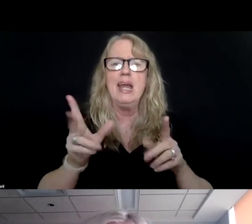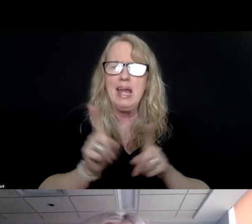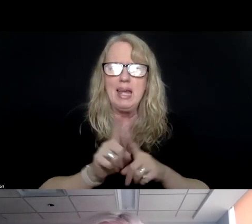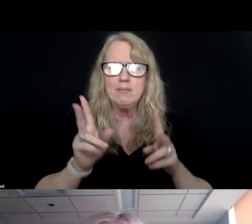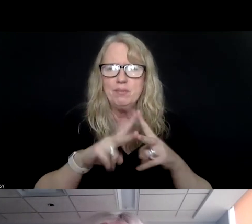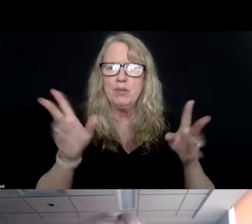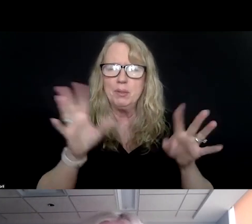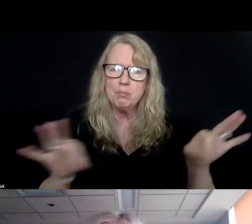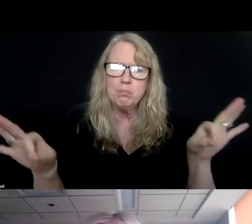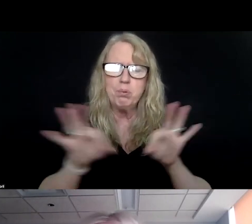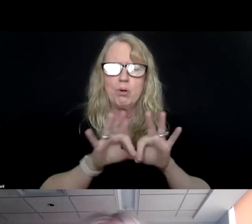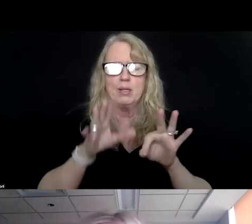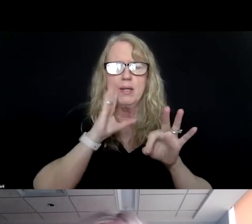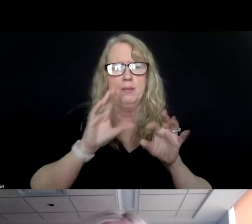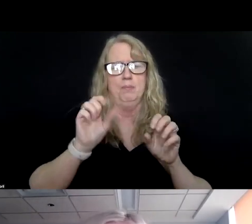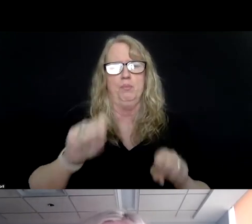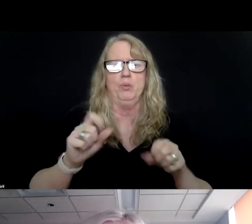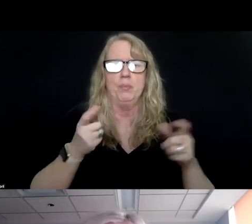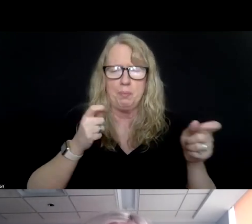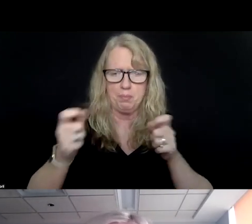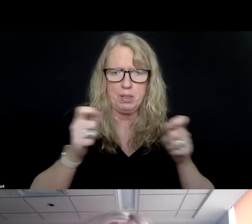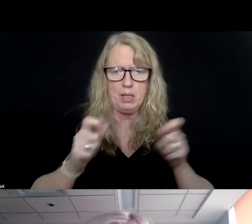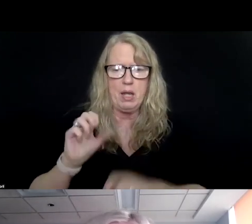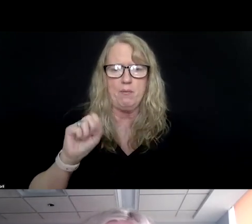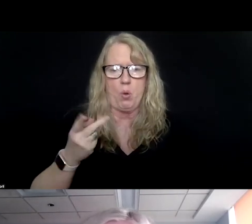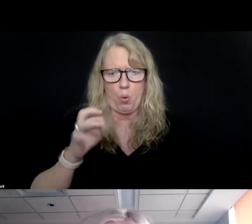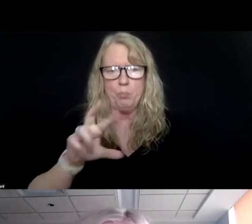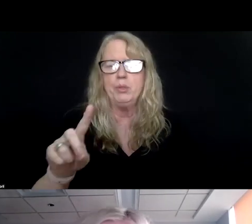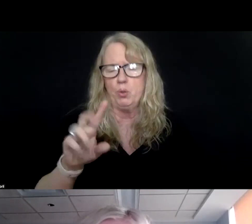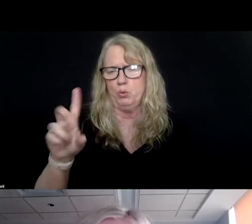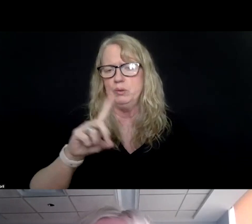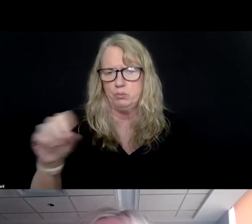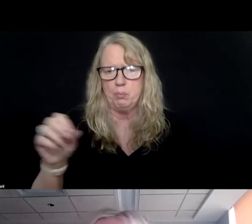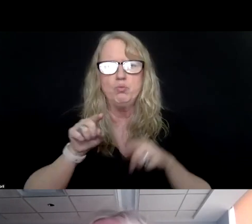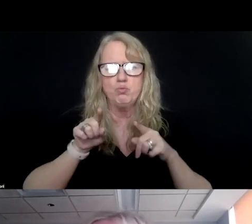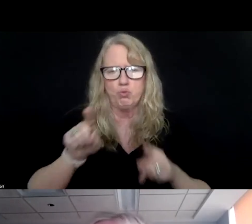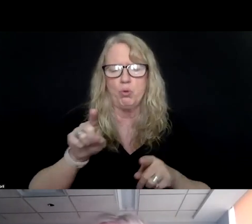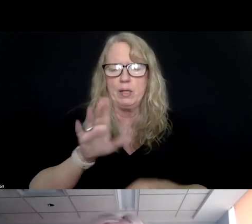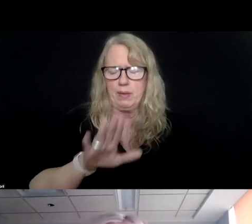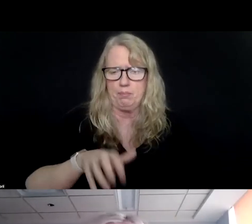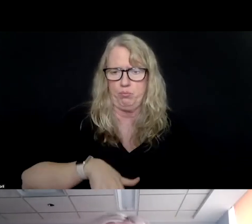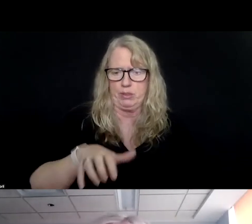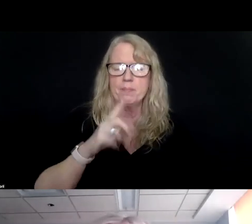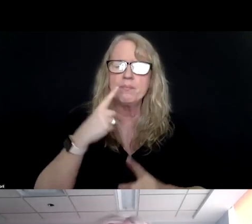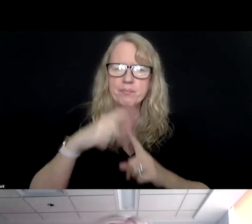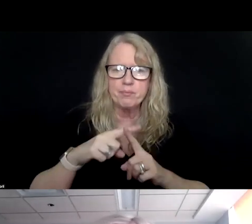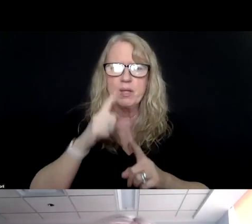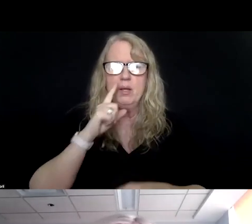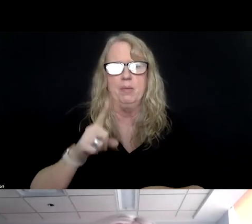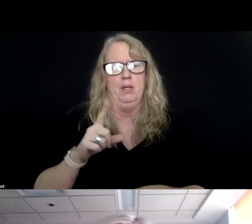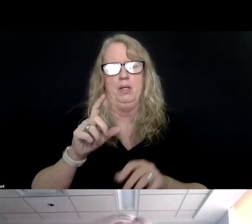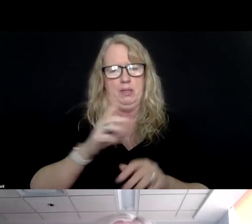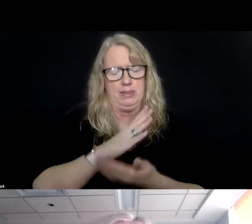importantly, potentially managing an opioid use disorder during pregnancy. We also have staff that are able